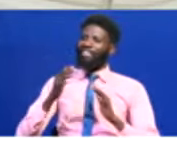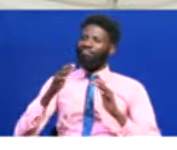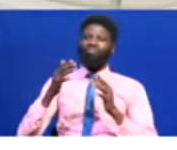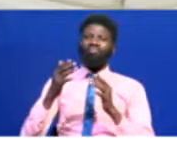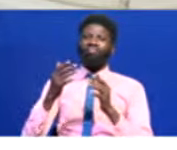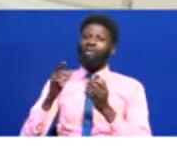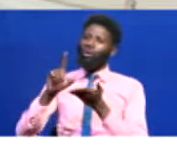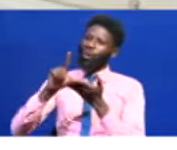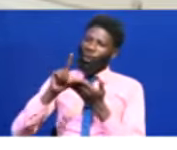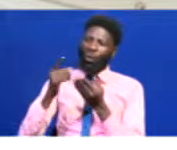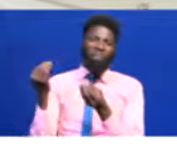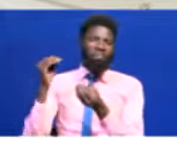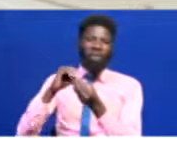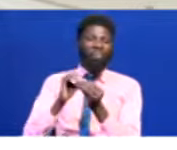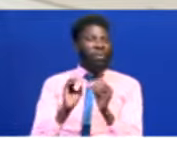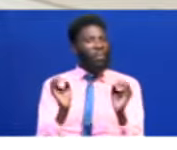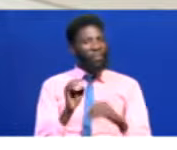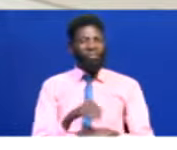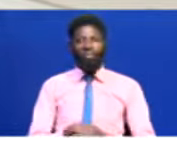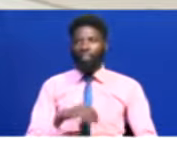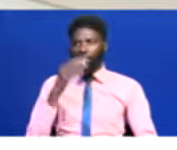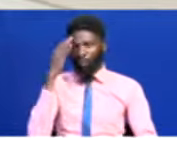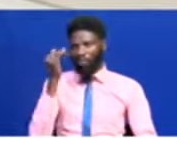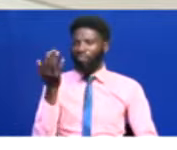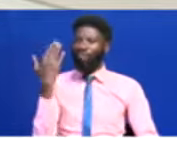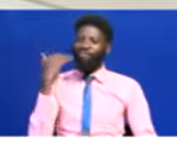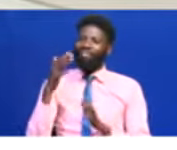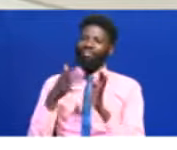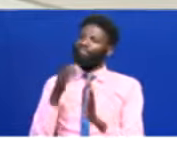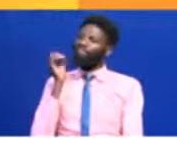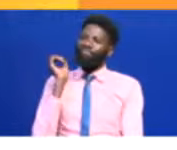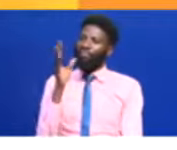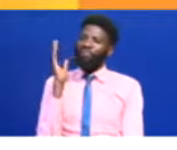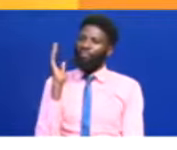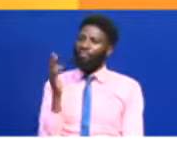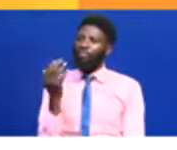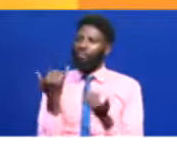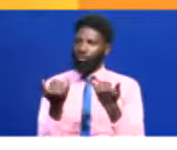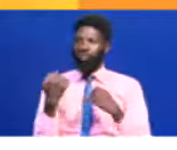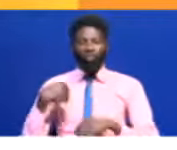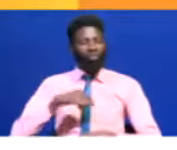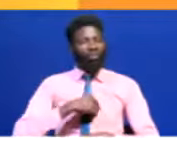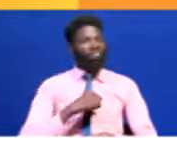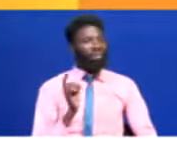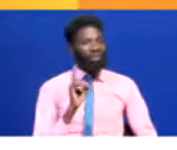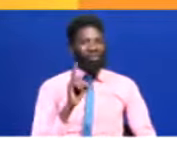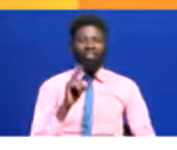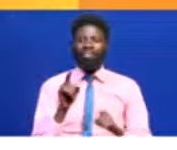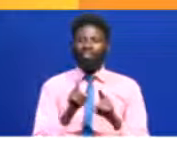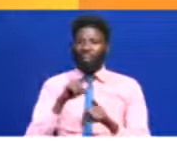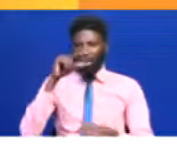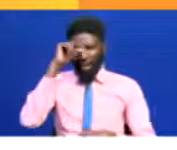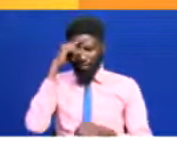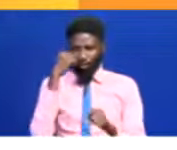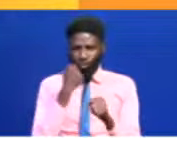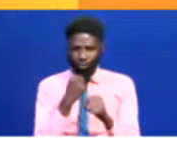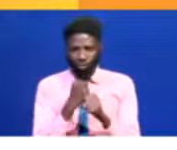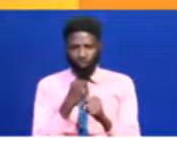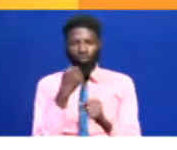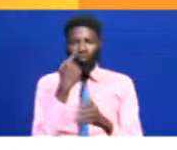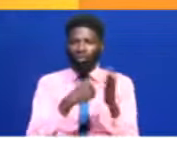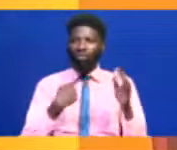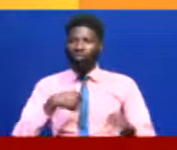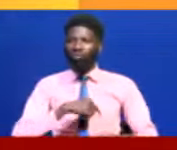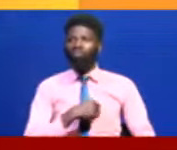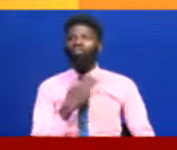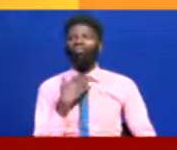mortgage as it should, as envisioned. It's because the mortgage was expensive. But so what we are doing as a ministry and a government is to make sure that